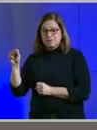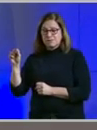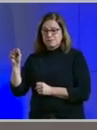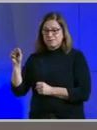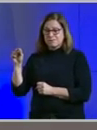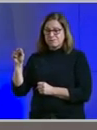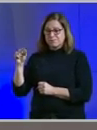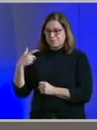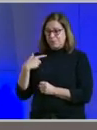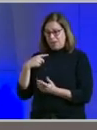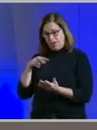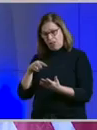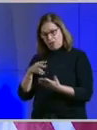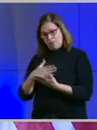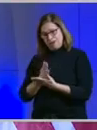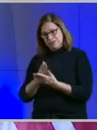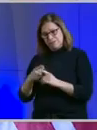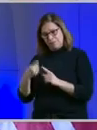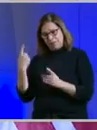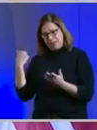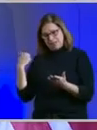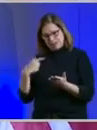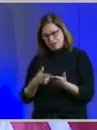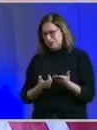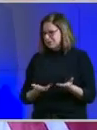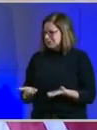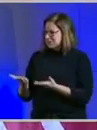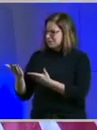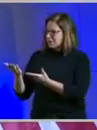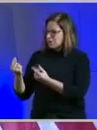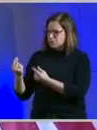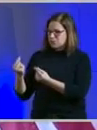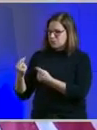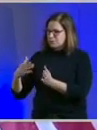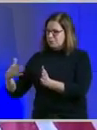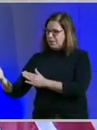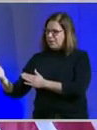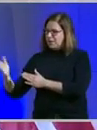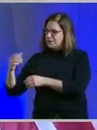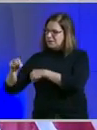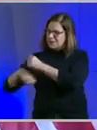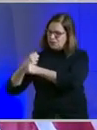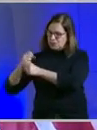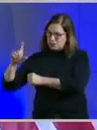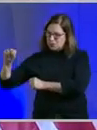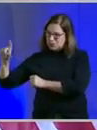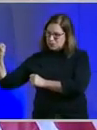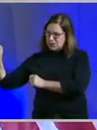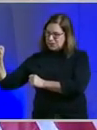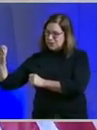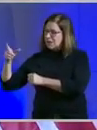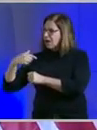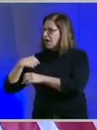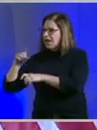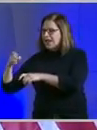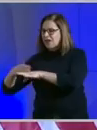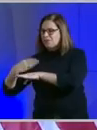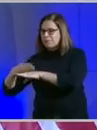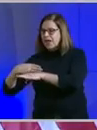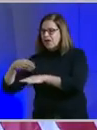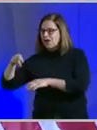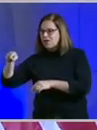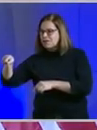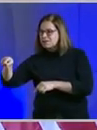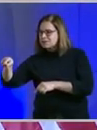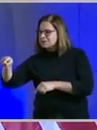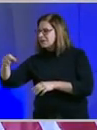and that you submitted and the council approved last year, roads and streets, the primary roads and streets are to a state of good repair by 2024. You can't find